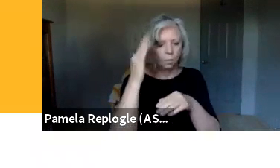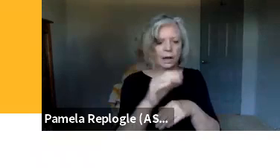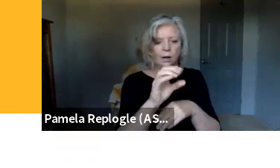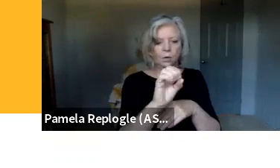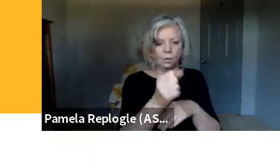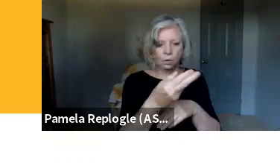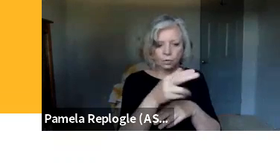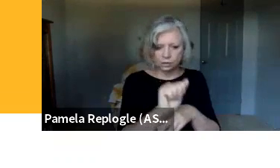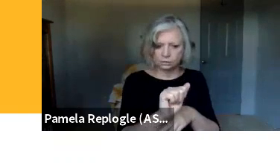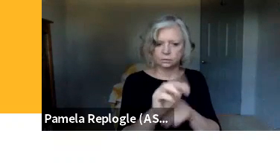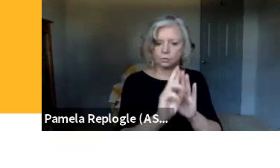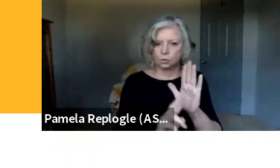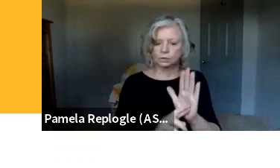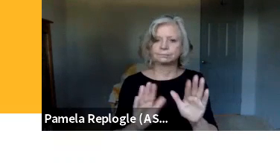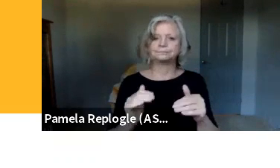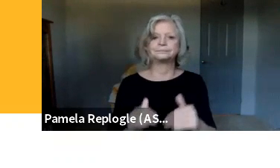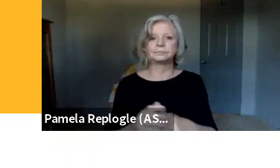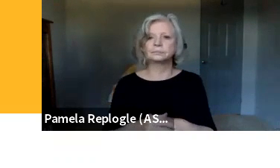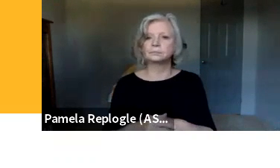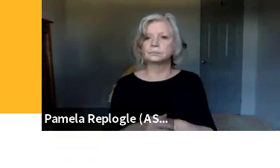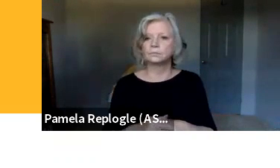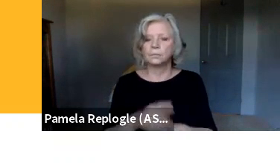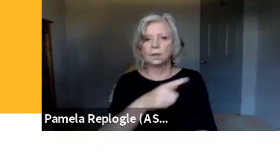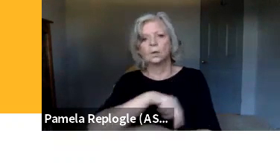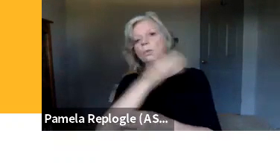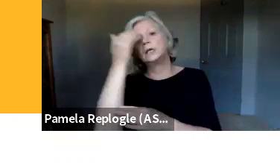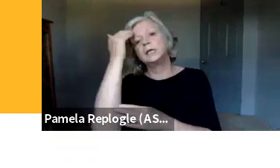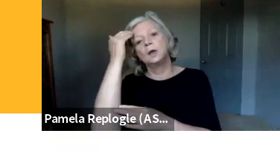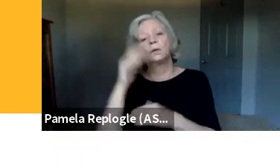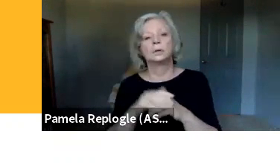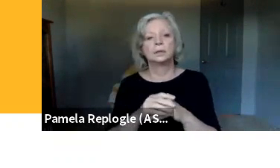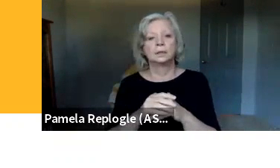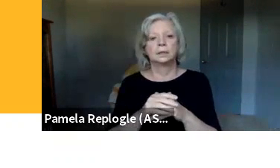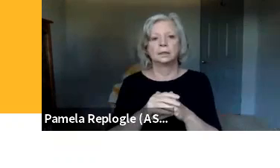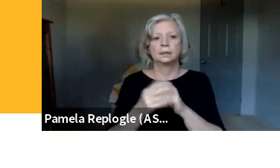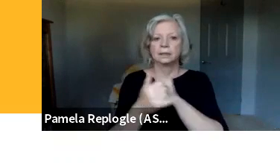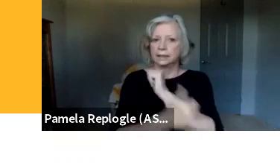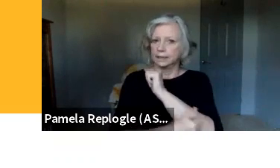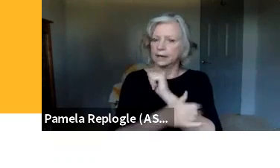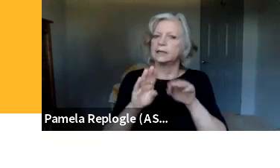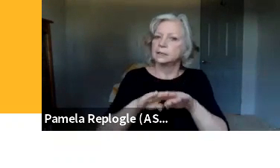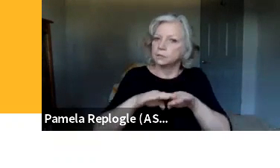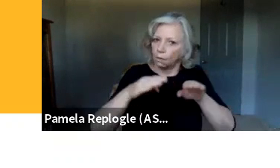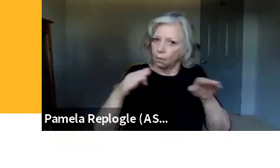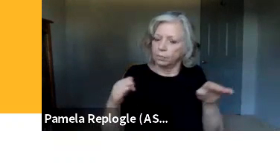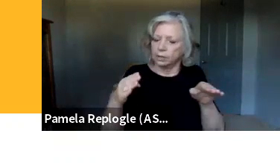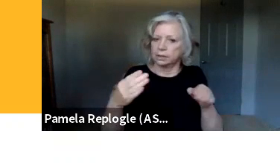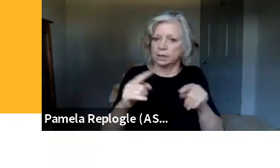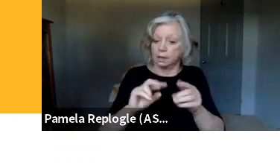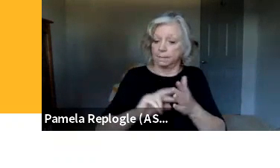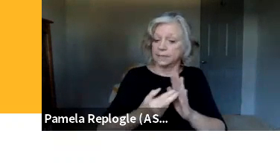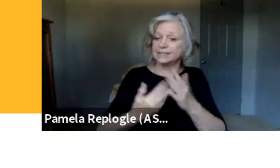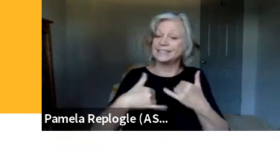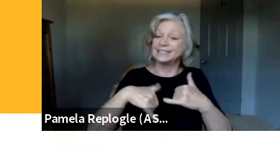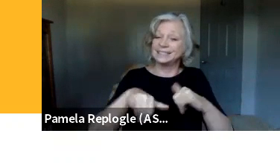guidelines. While, as we've known, the economy has fully opened, the pandemic is still with us. We will still